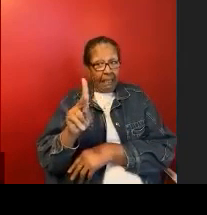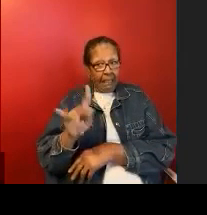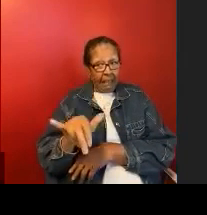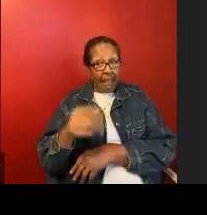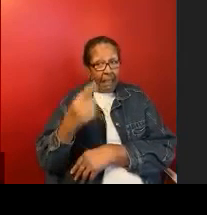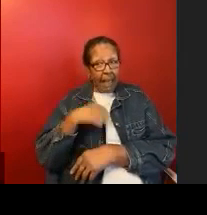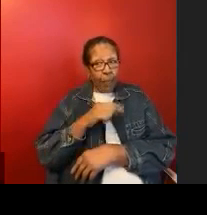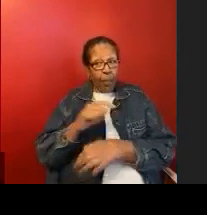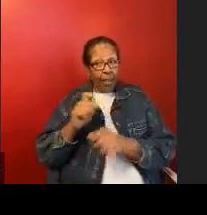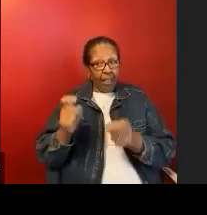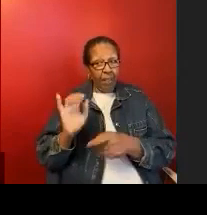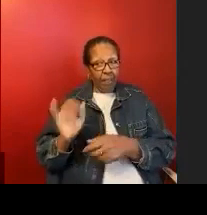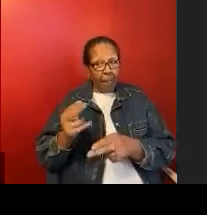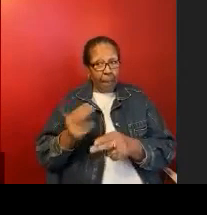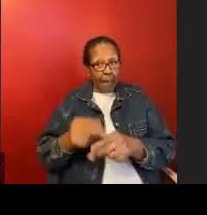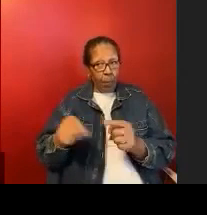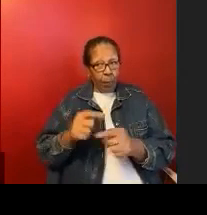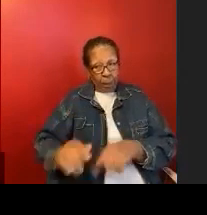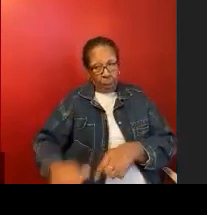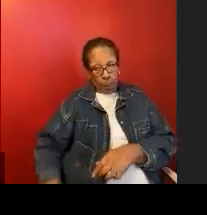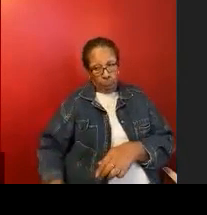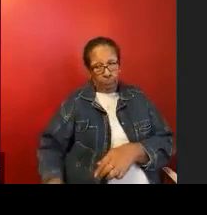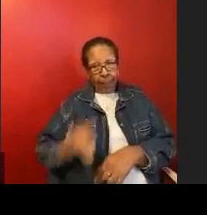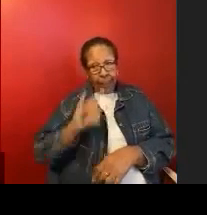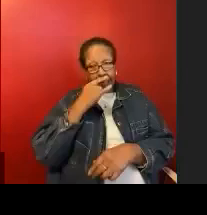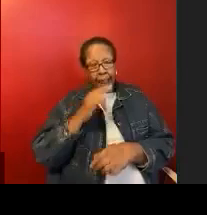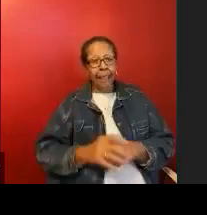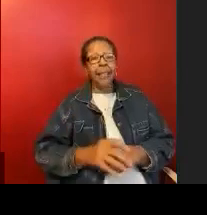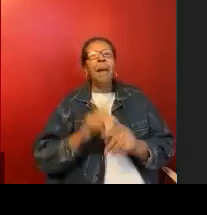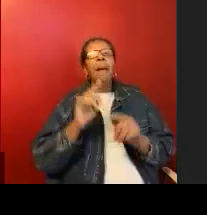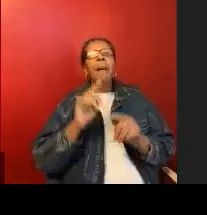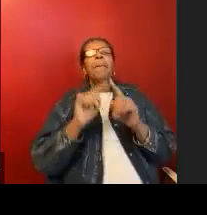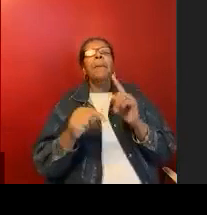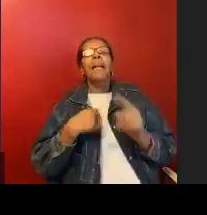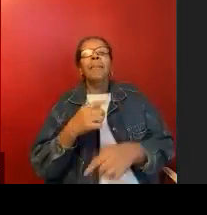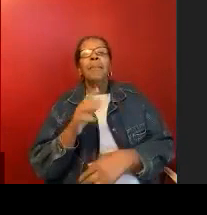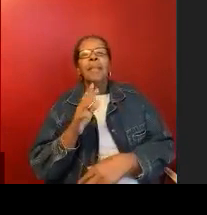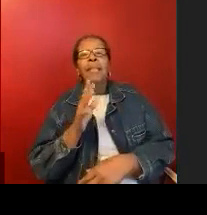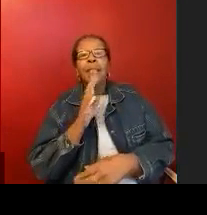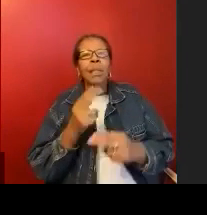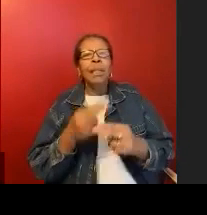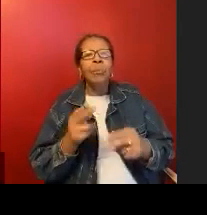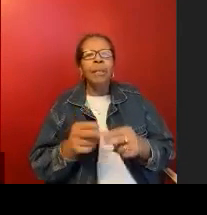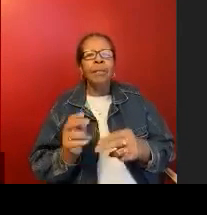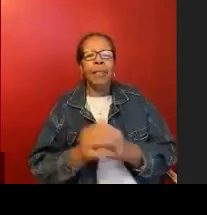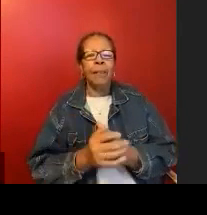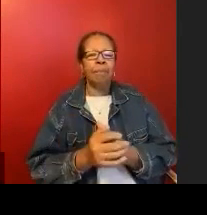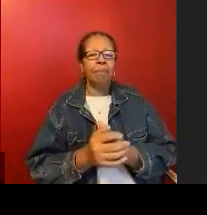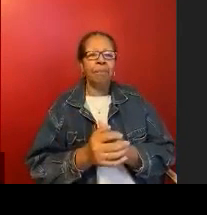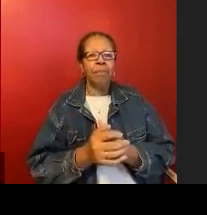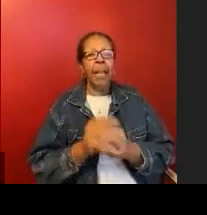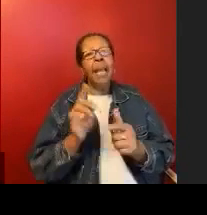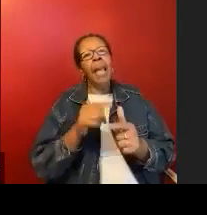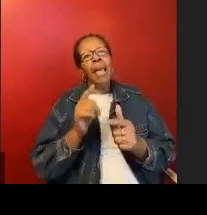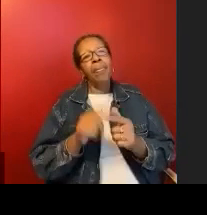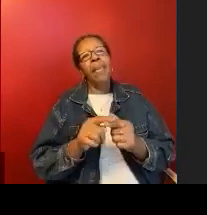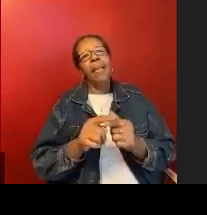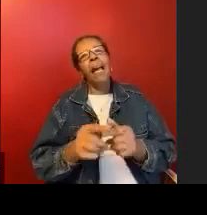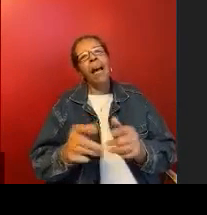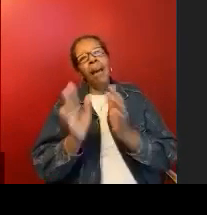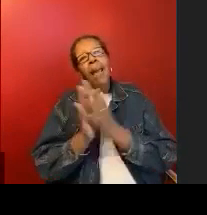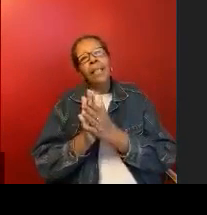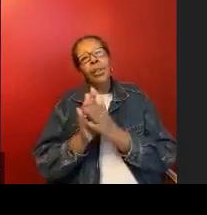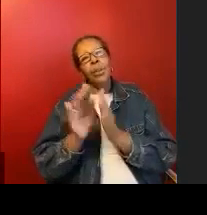growing up. But anyway, I want to talk briefly about, and I'm going to come back around and ask you guys at the end if